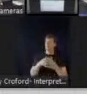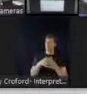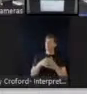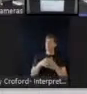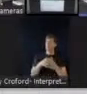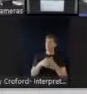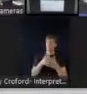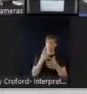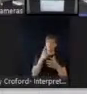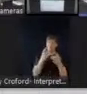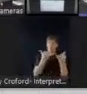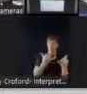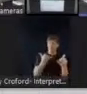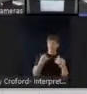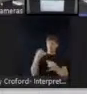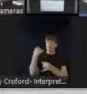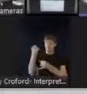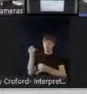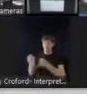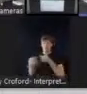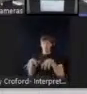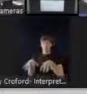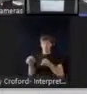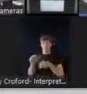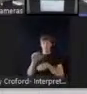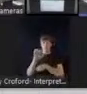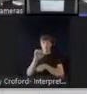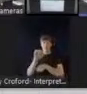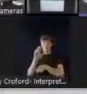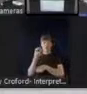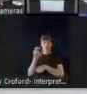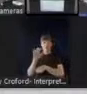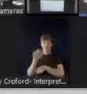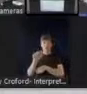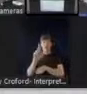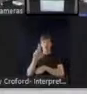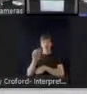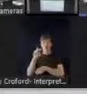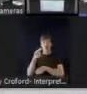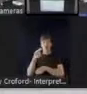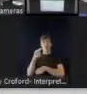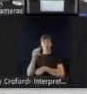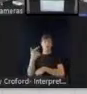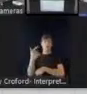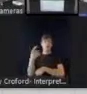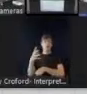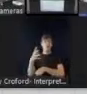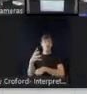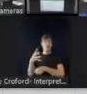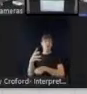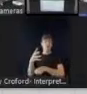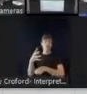the final adoption, which is August the 24th, we will